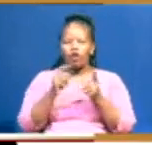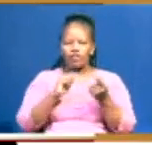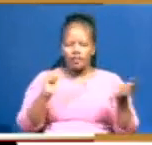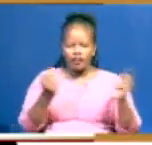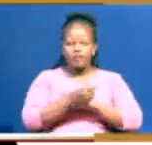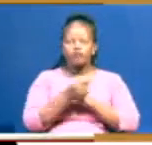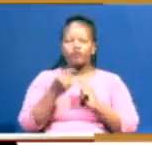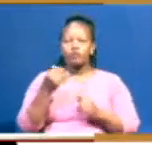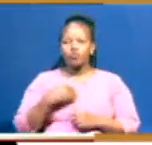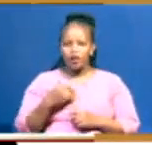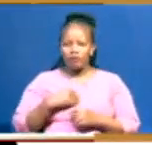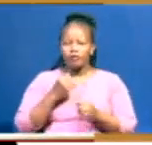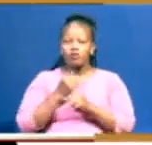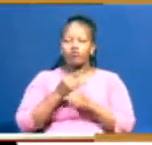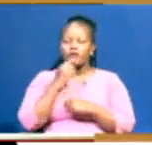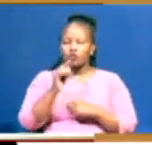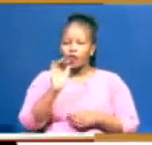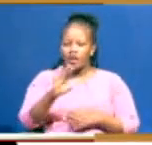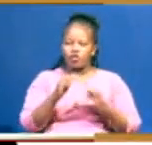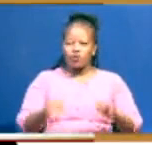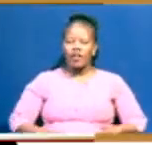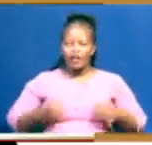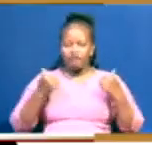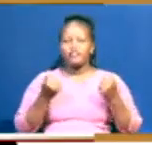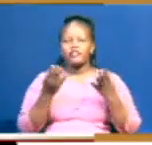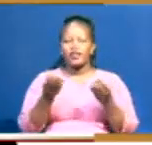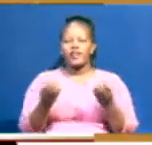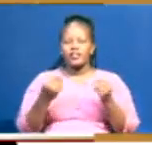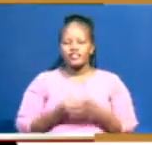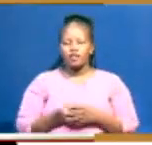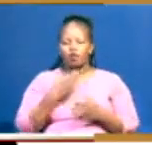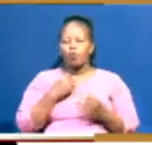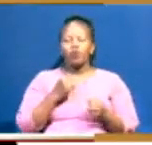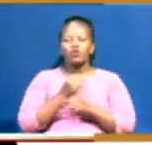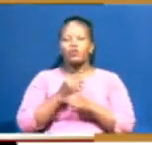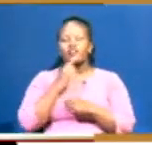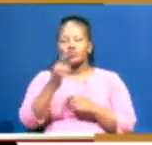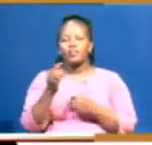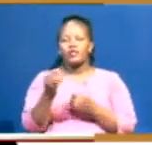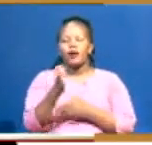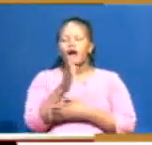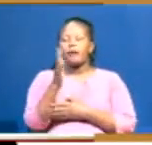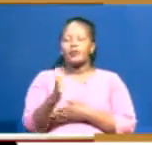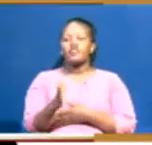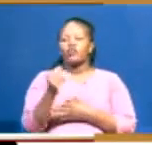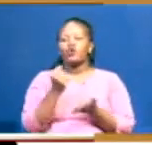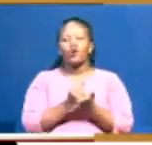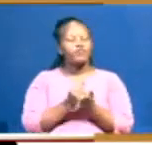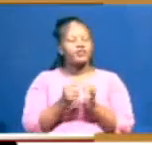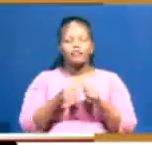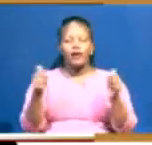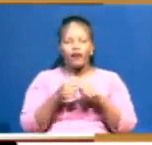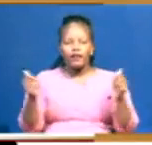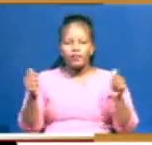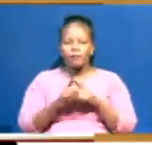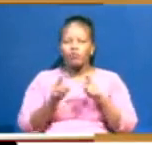to make your life easier. We want to make our embassies friendlier. We want to make our embassies a point you can go to and get all